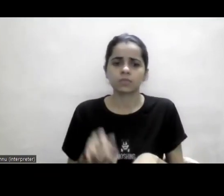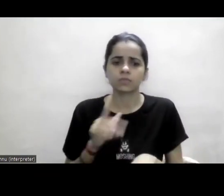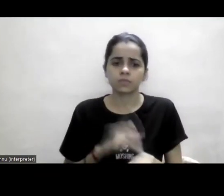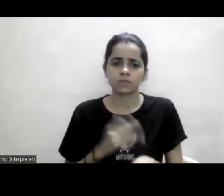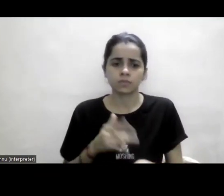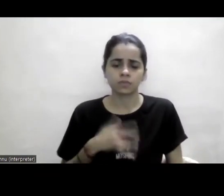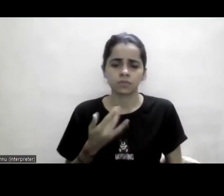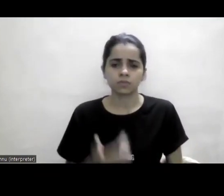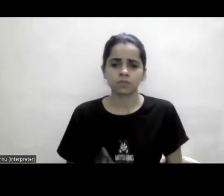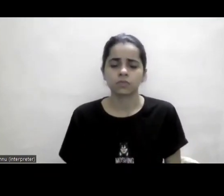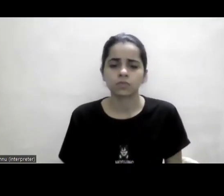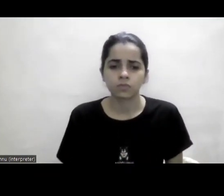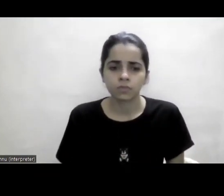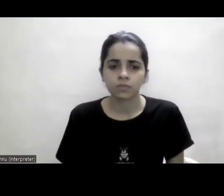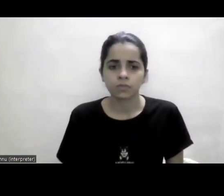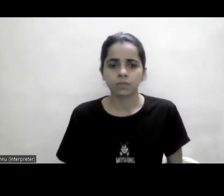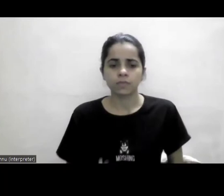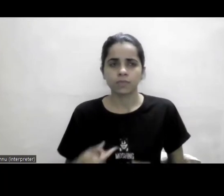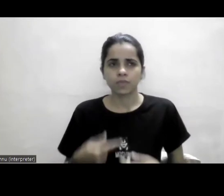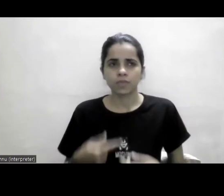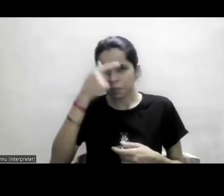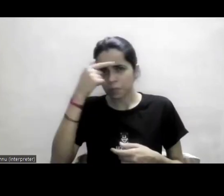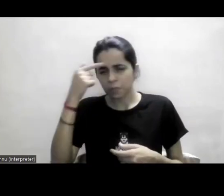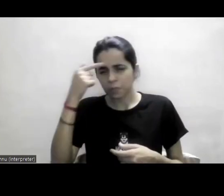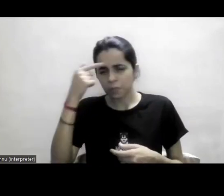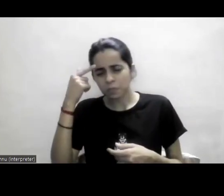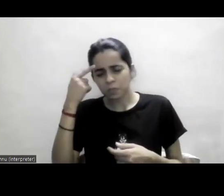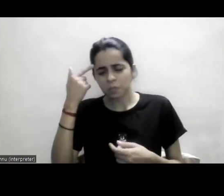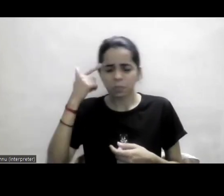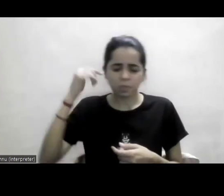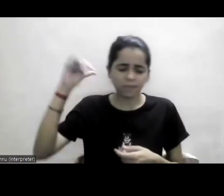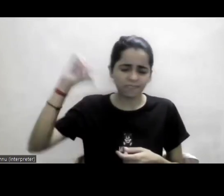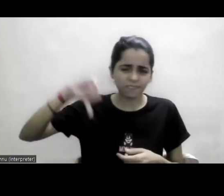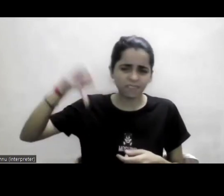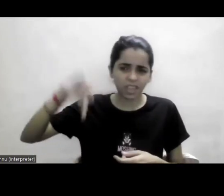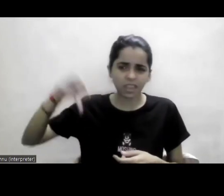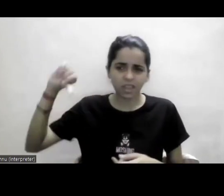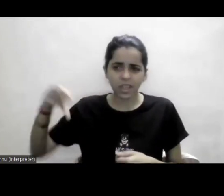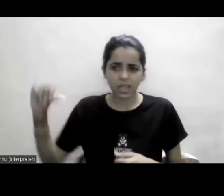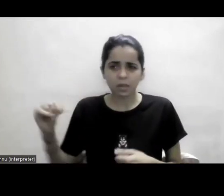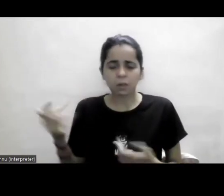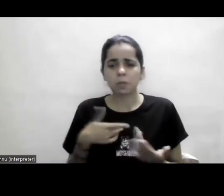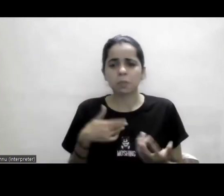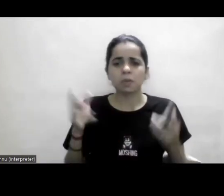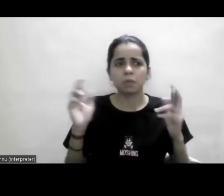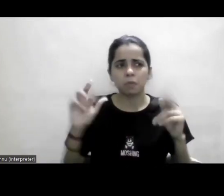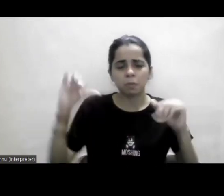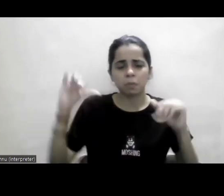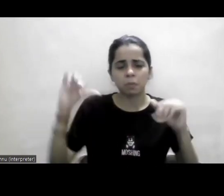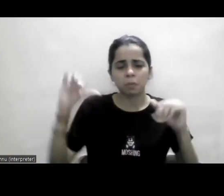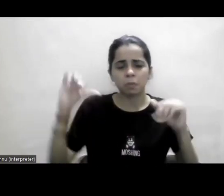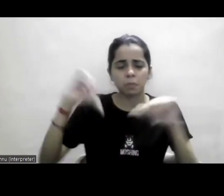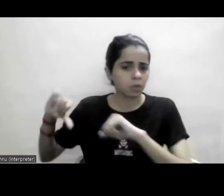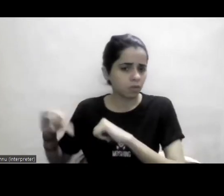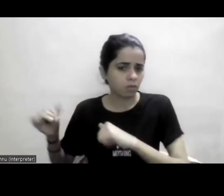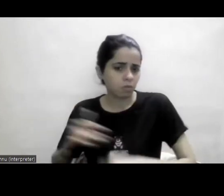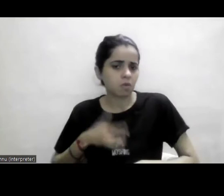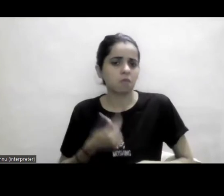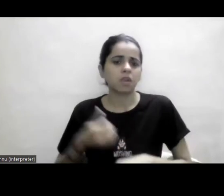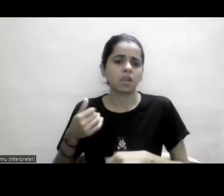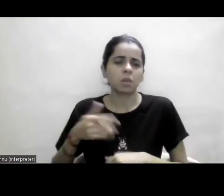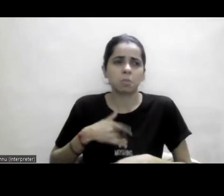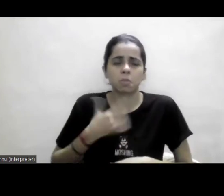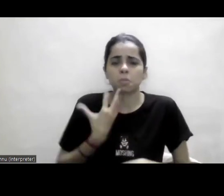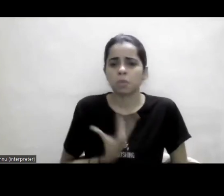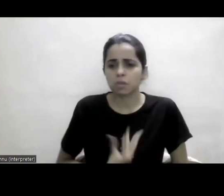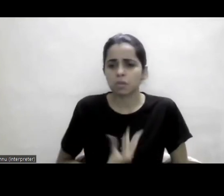feeling hopelessness would be there, but it was not due to the factors that were there during COVID, right?